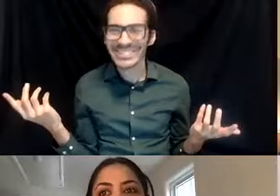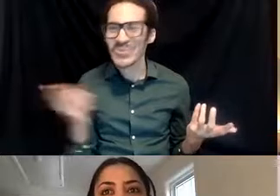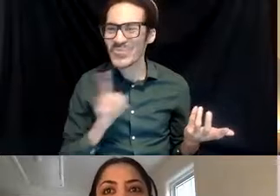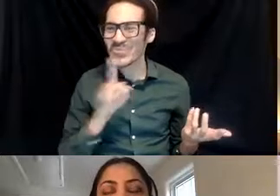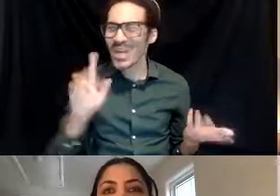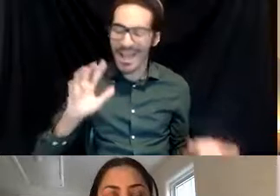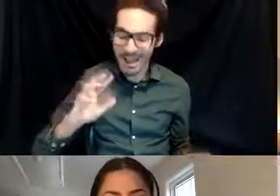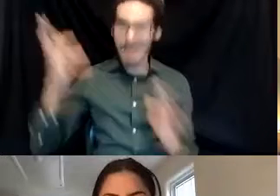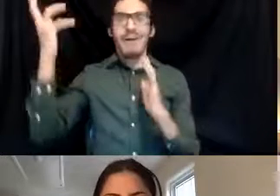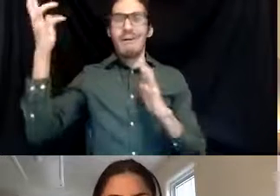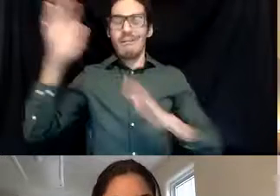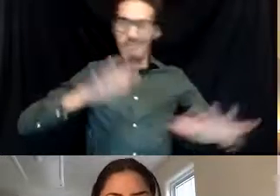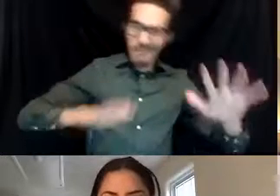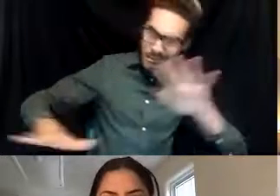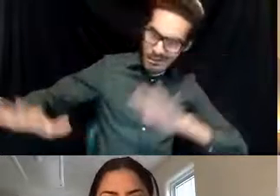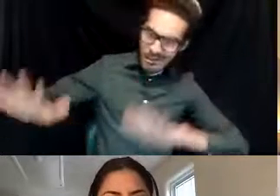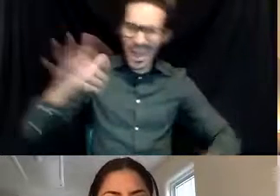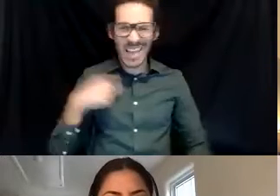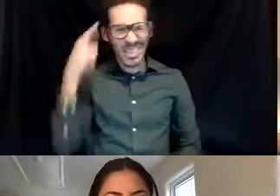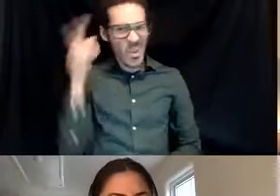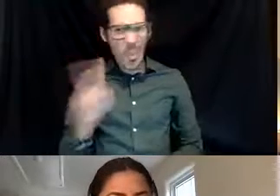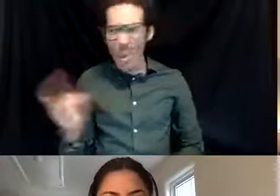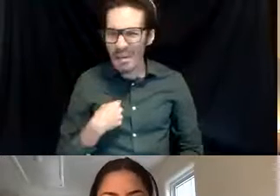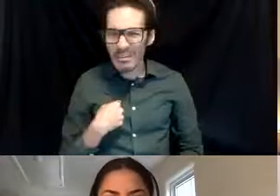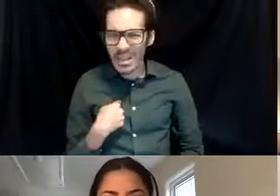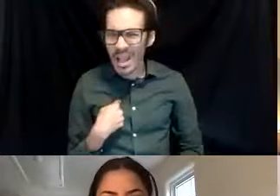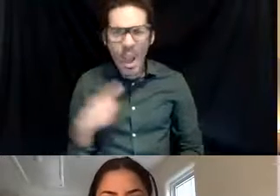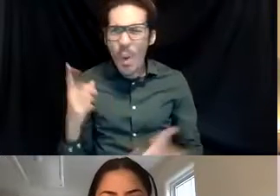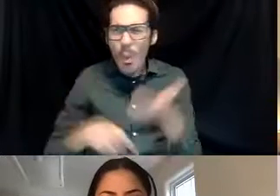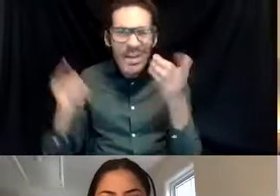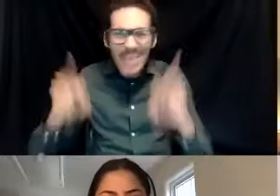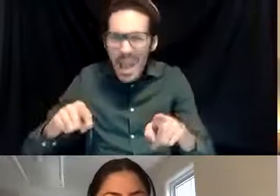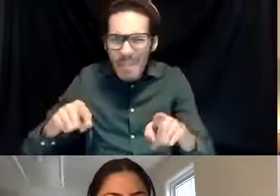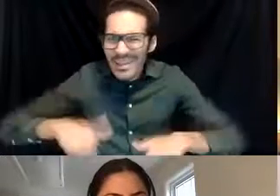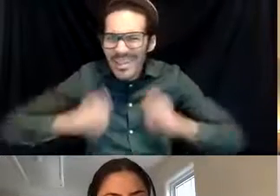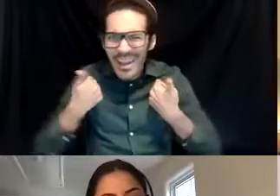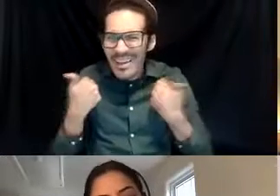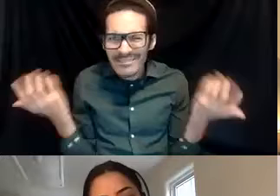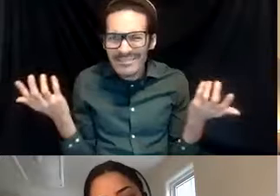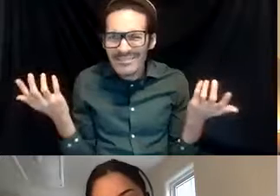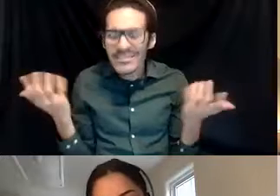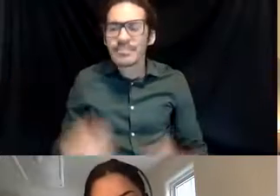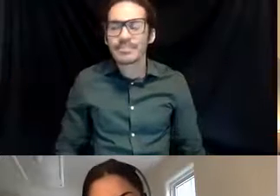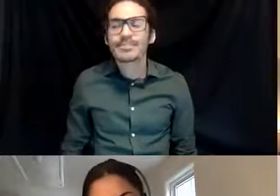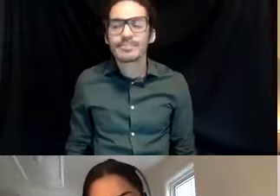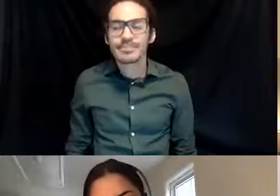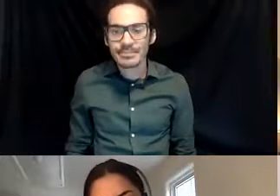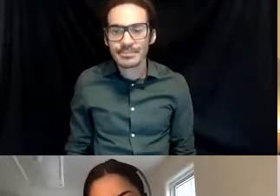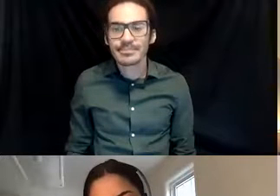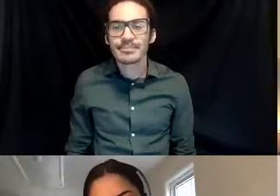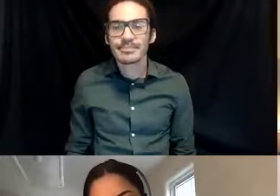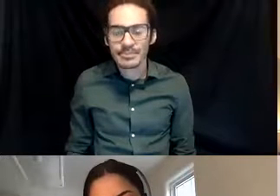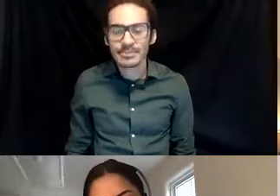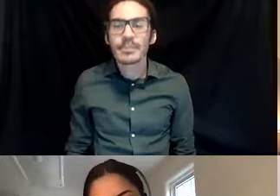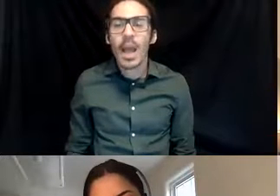me. For a lot of times I was like, where am I? Like, what is going on in life? And then it took an active